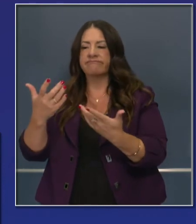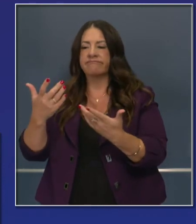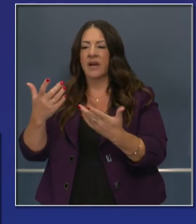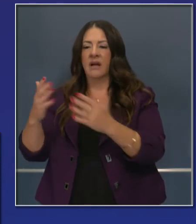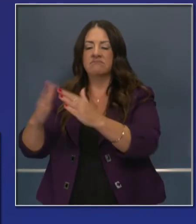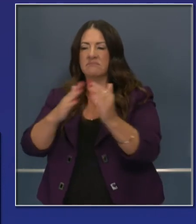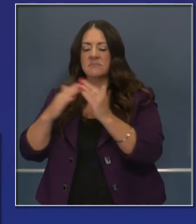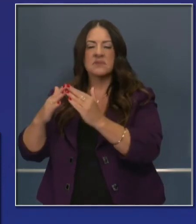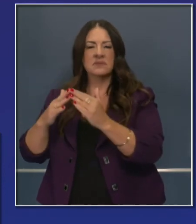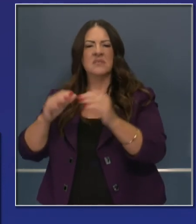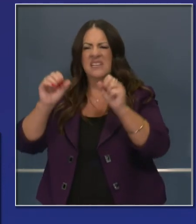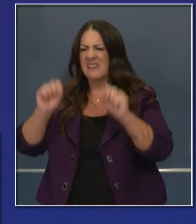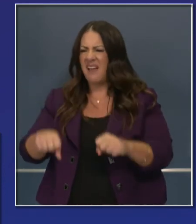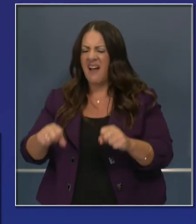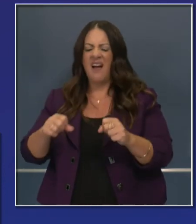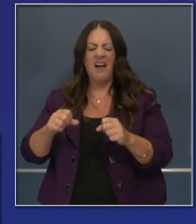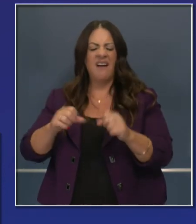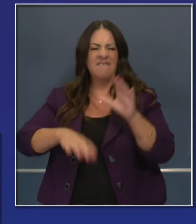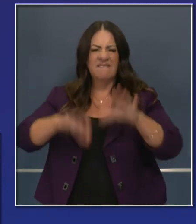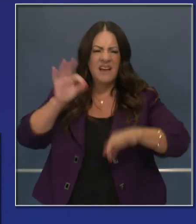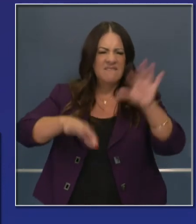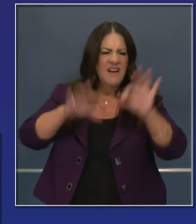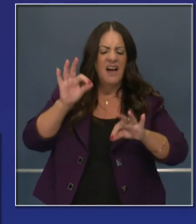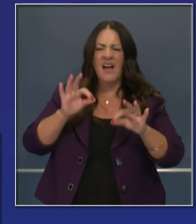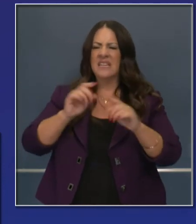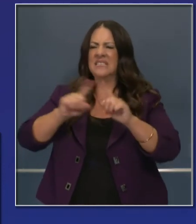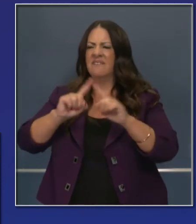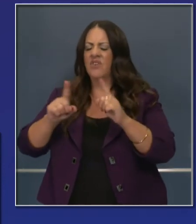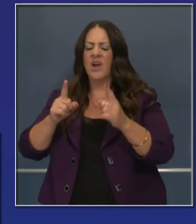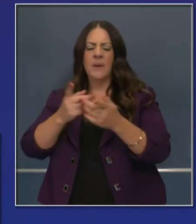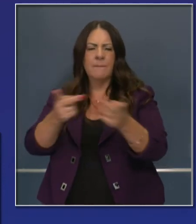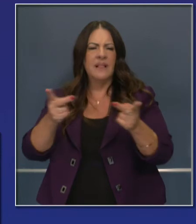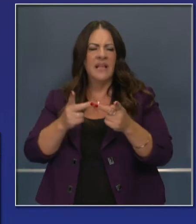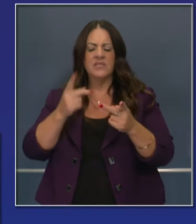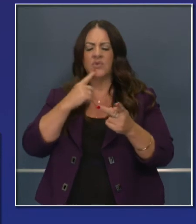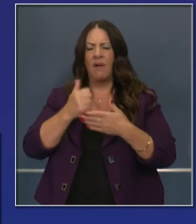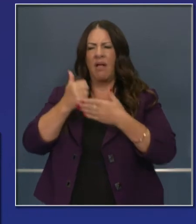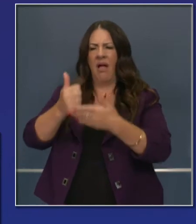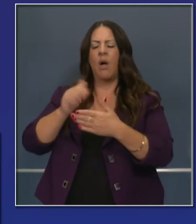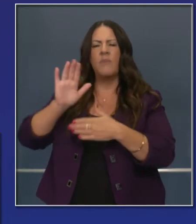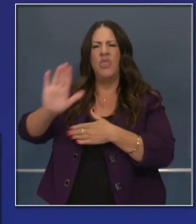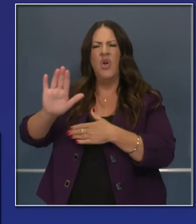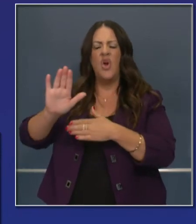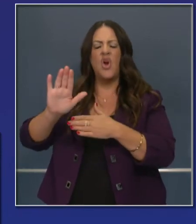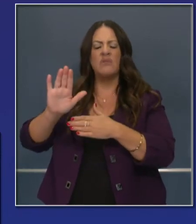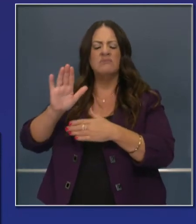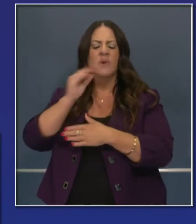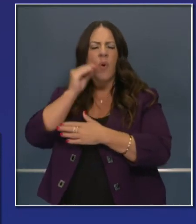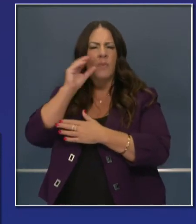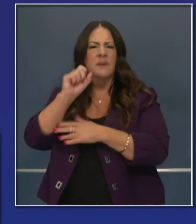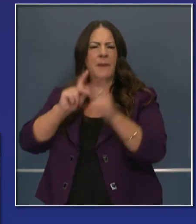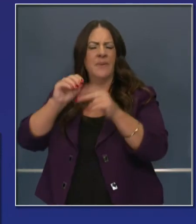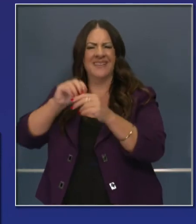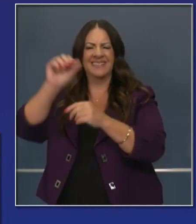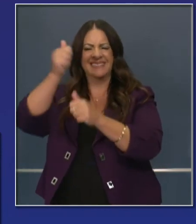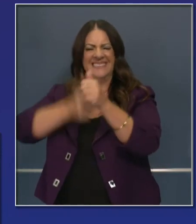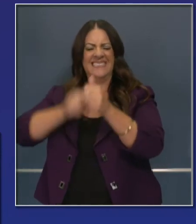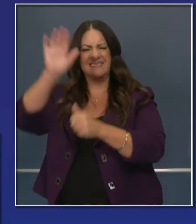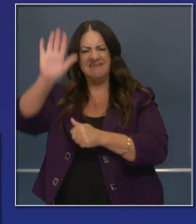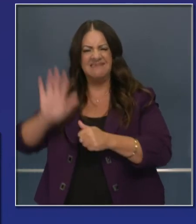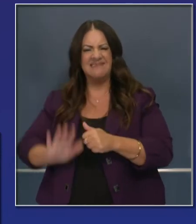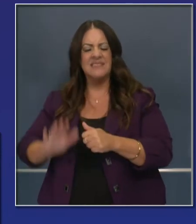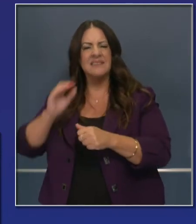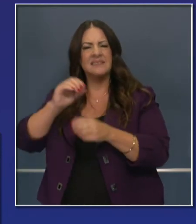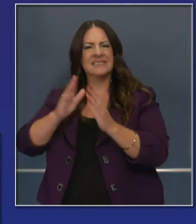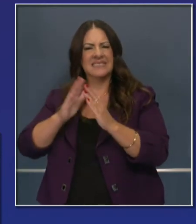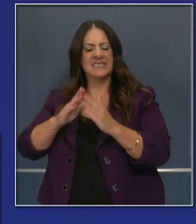jurisdictions of all stripes, be it cities, not just counties, and obviously with nonprofit organizations that are a big part of these strategies. Just in LA, as